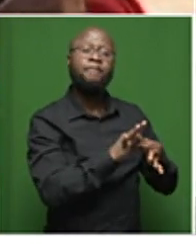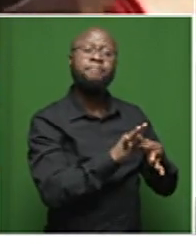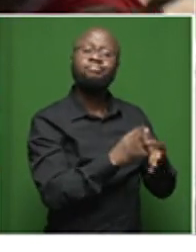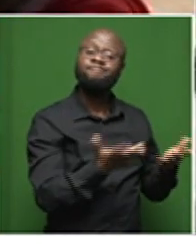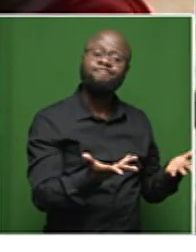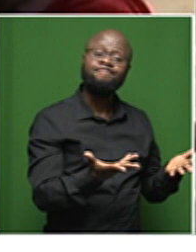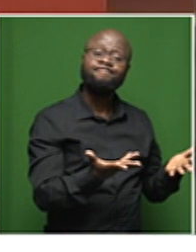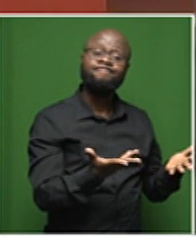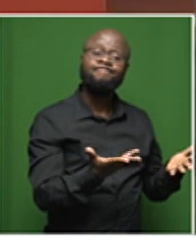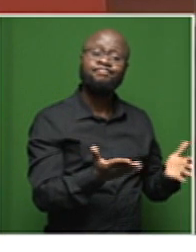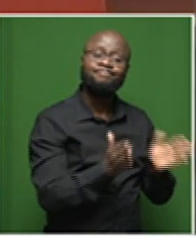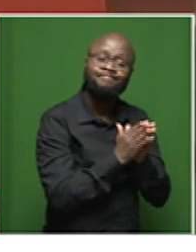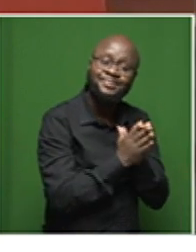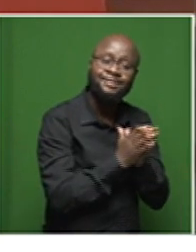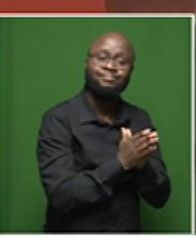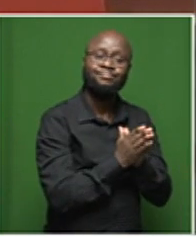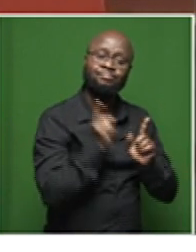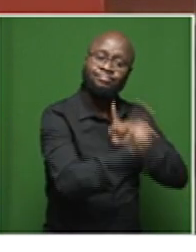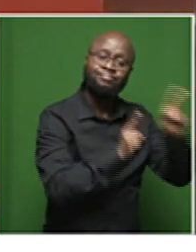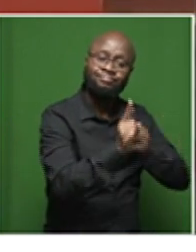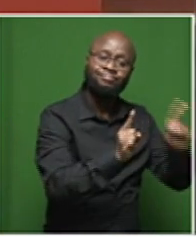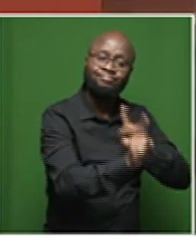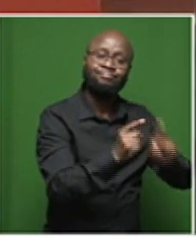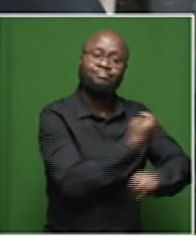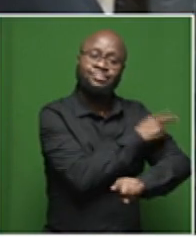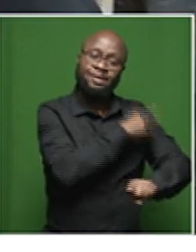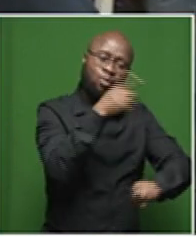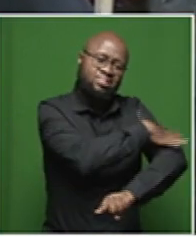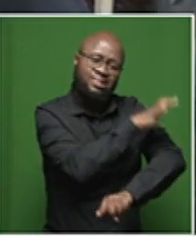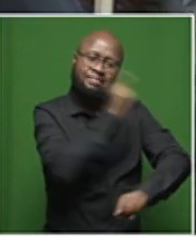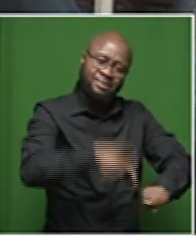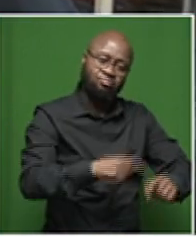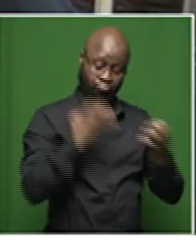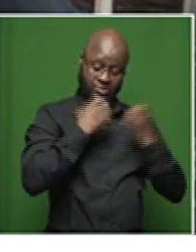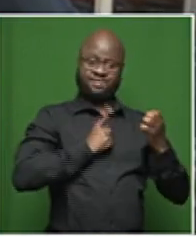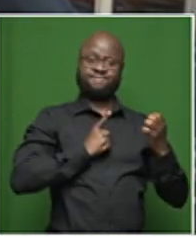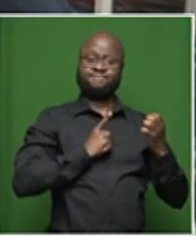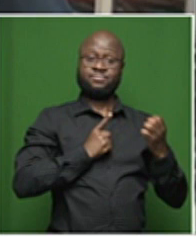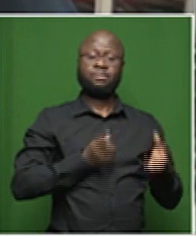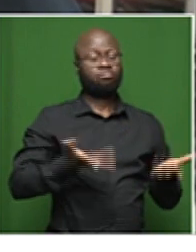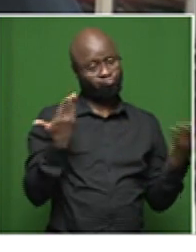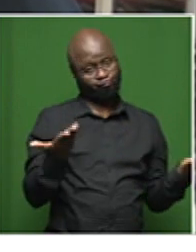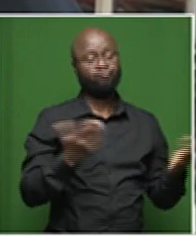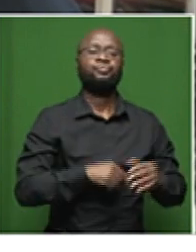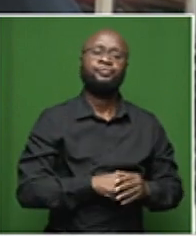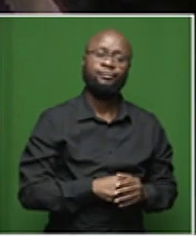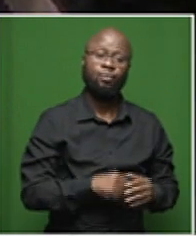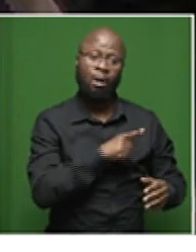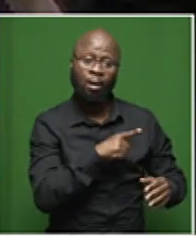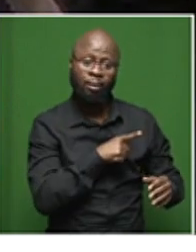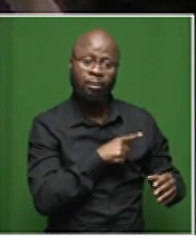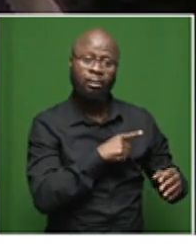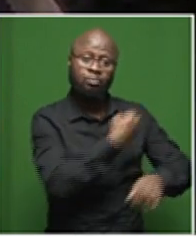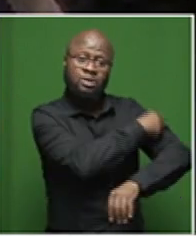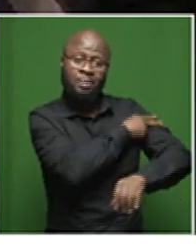Most patients or people from home need to be encouraged to go to a clinic for screening, because in our institution we don't like screen for patients with